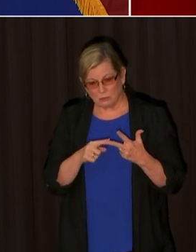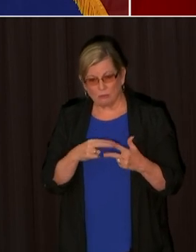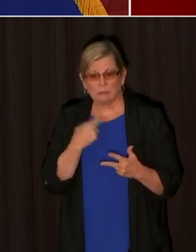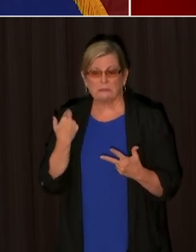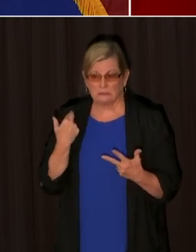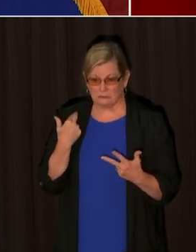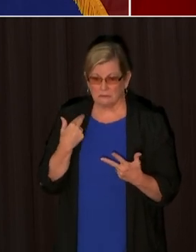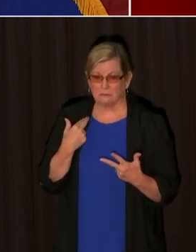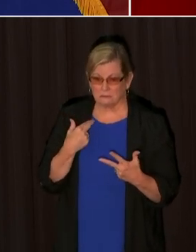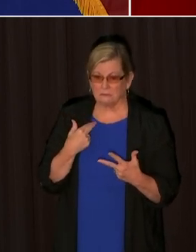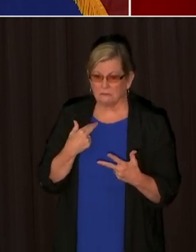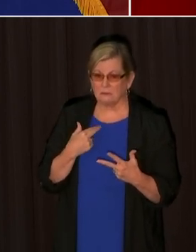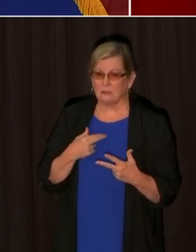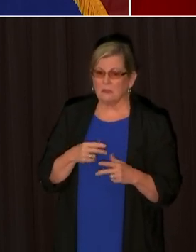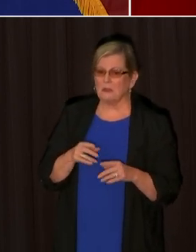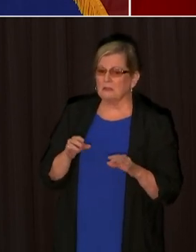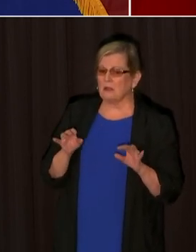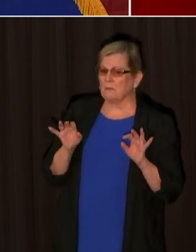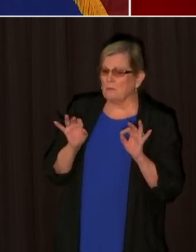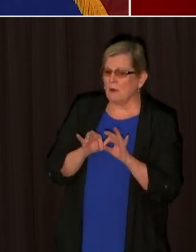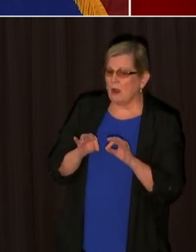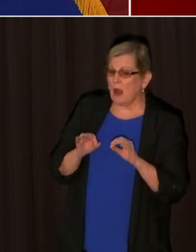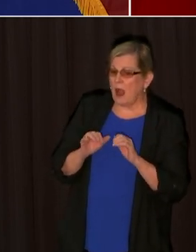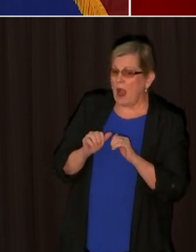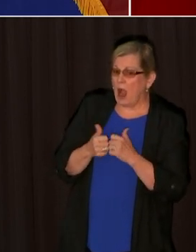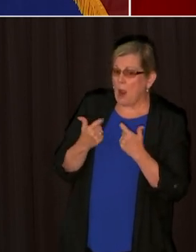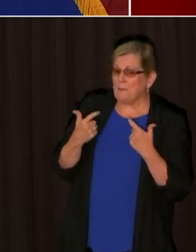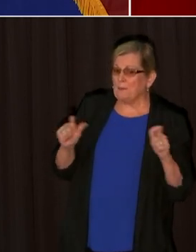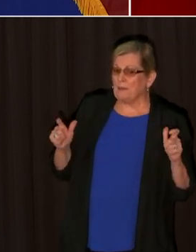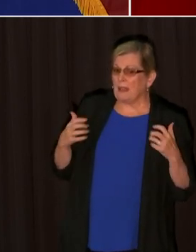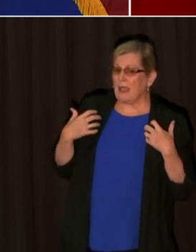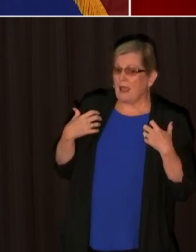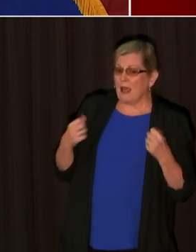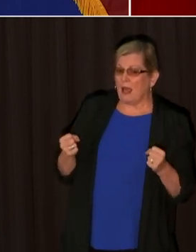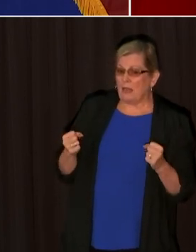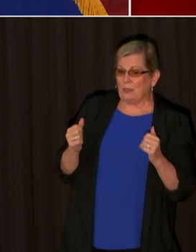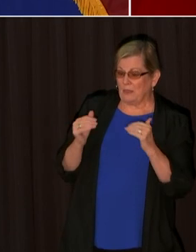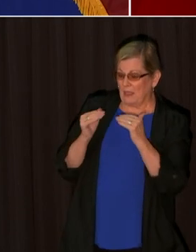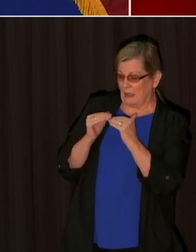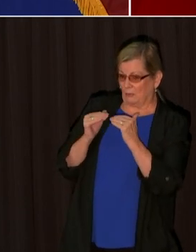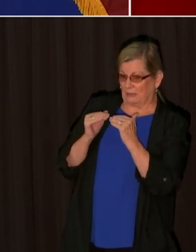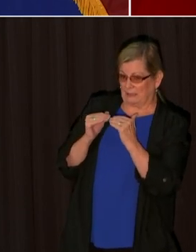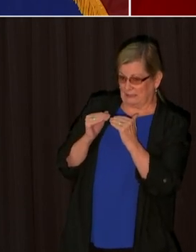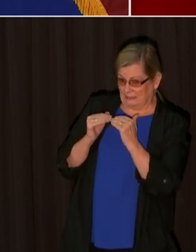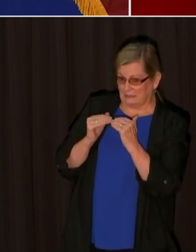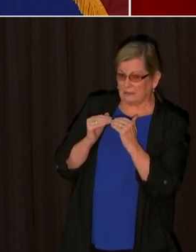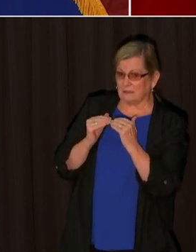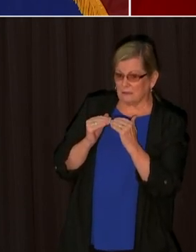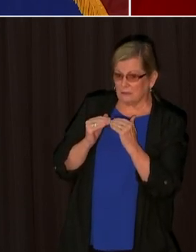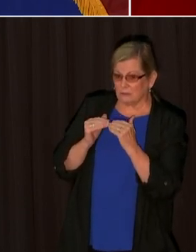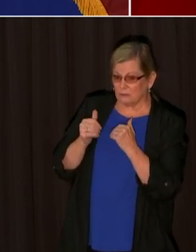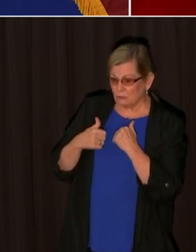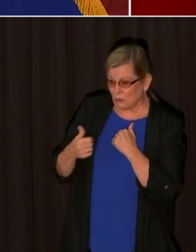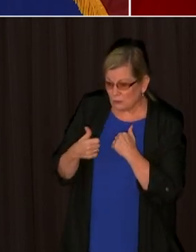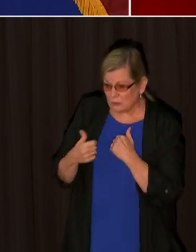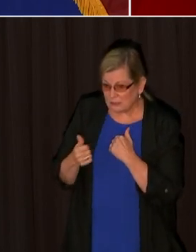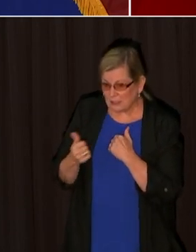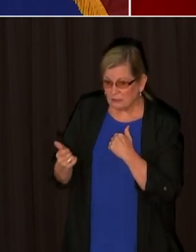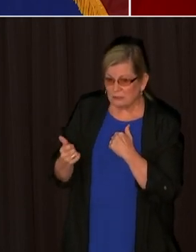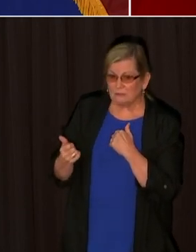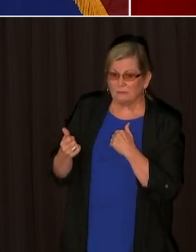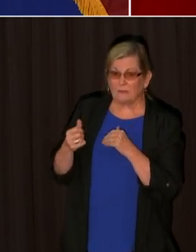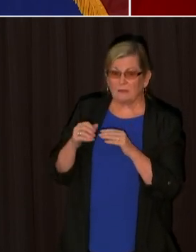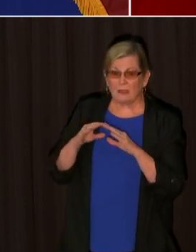but there's a bigger issue we call health equity and the social determinants of health. So transportation, housing, security,